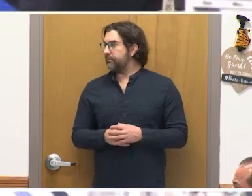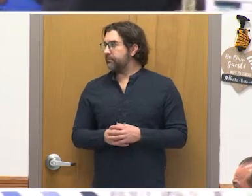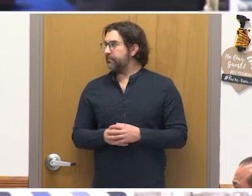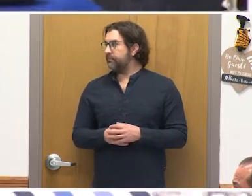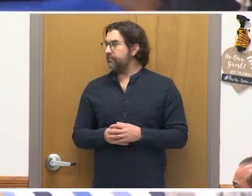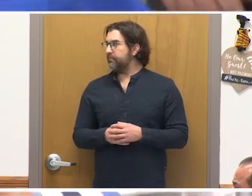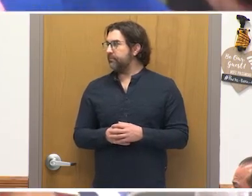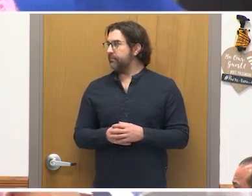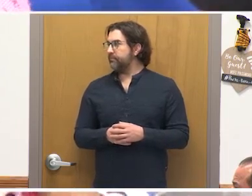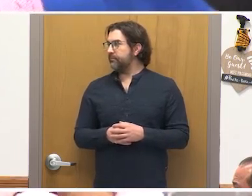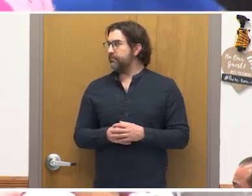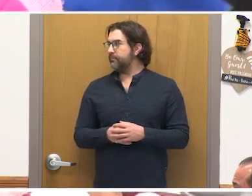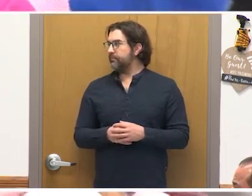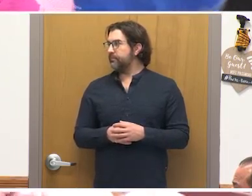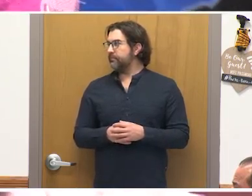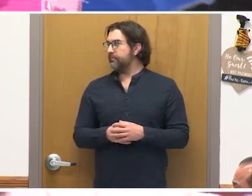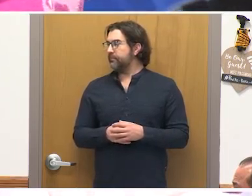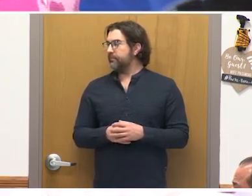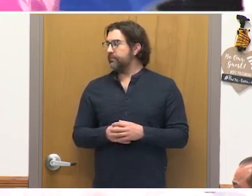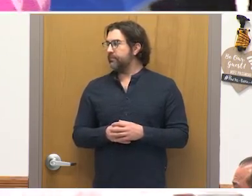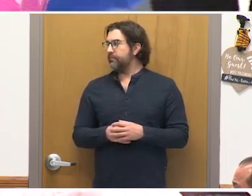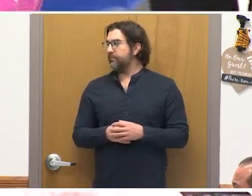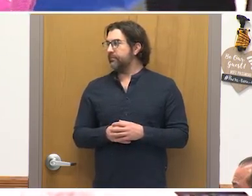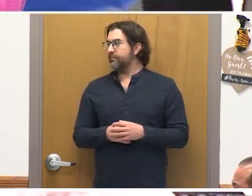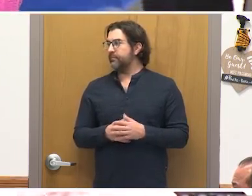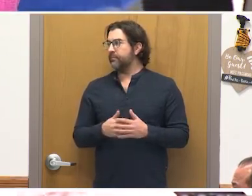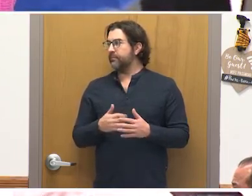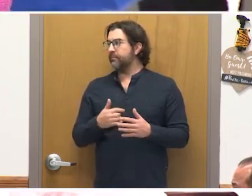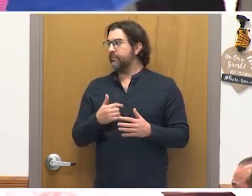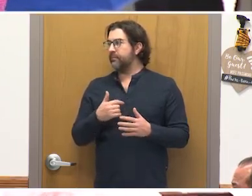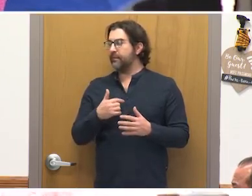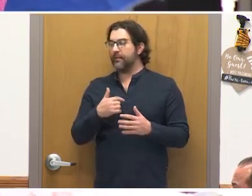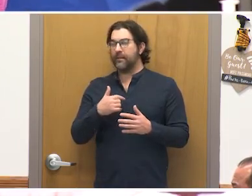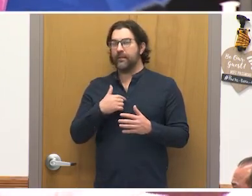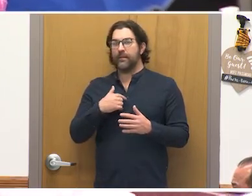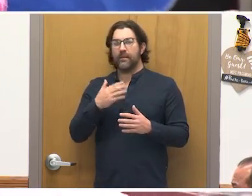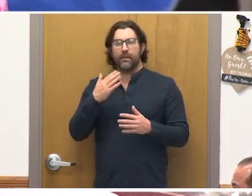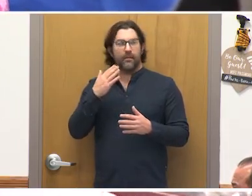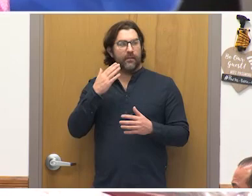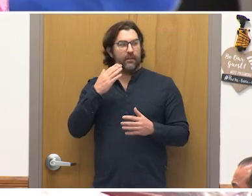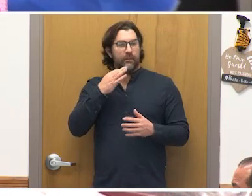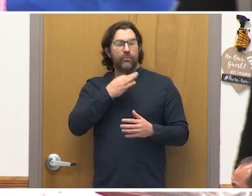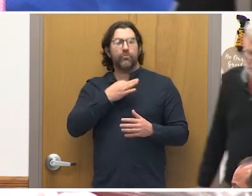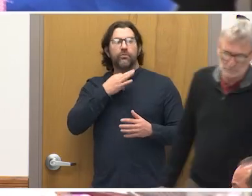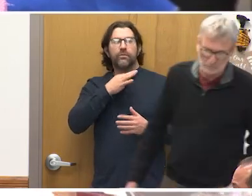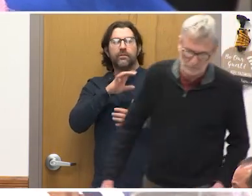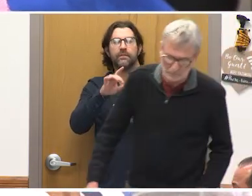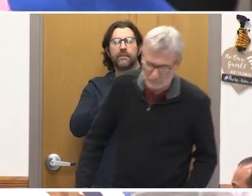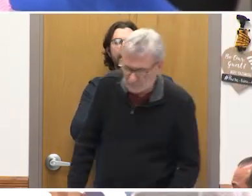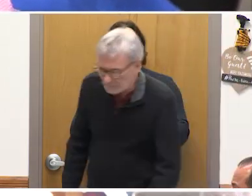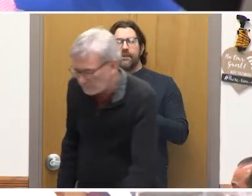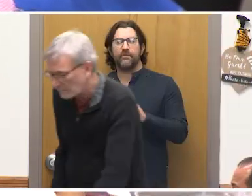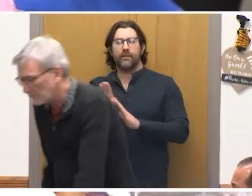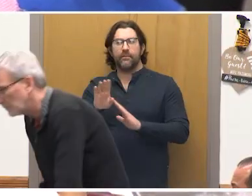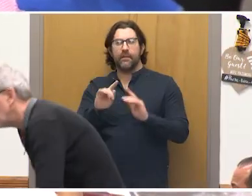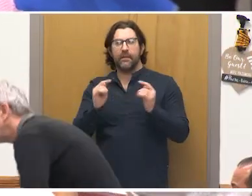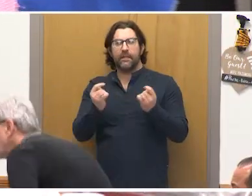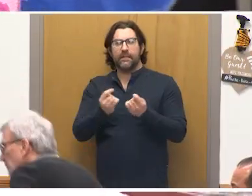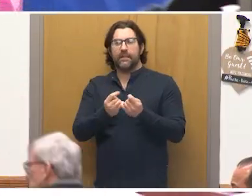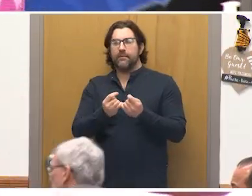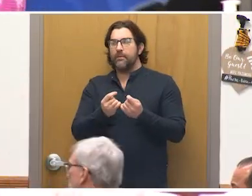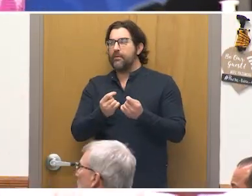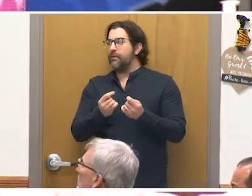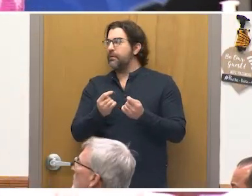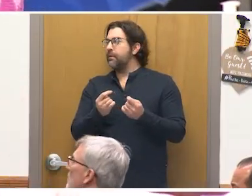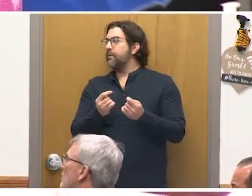Go ahead. So, as a part of the design and the development team that's designing,